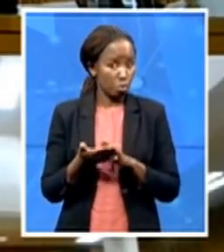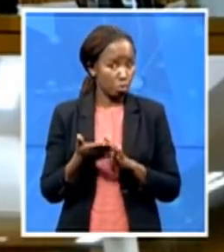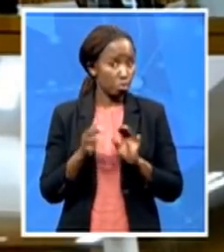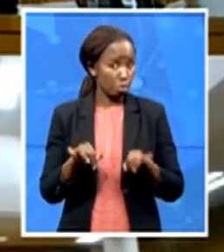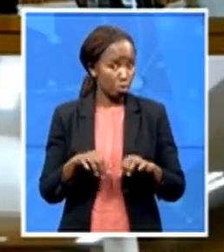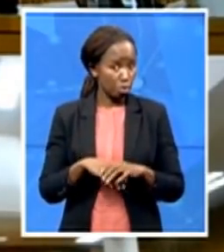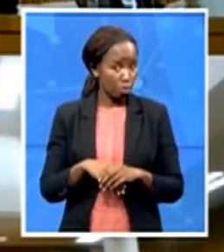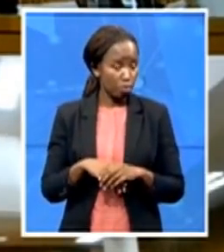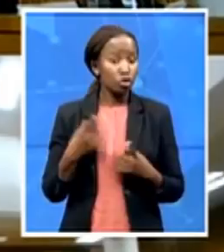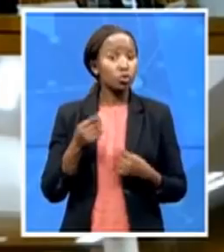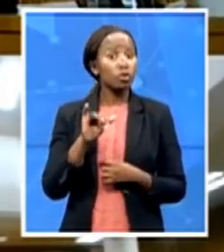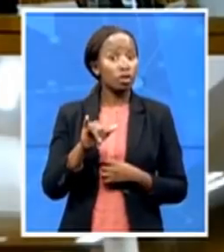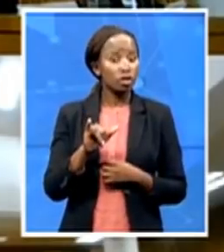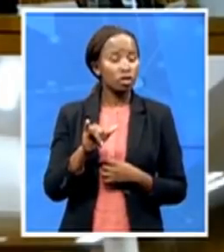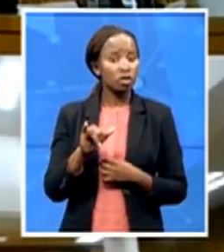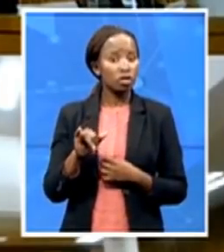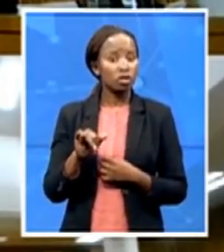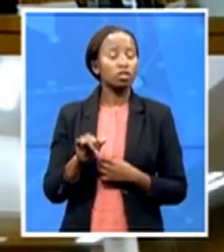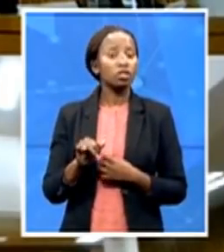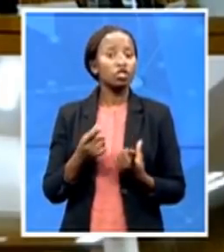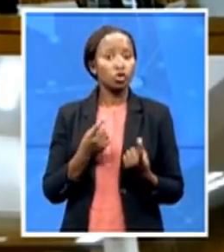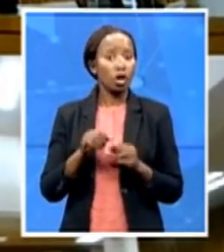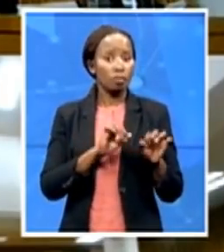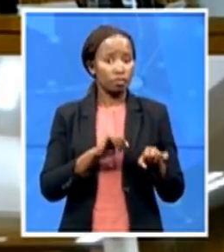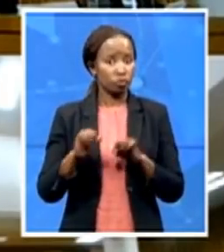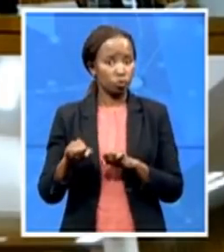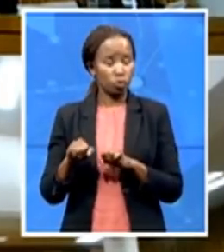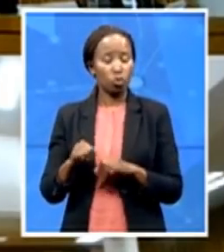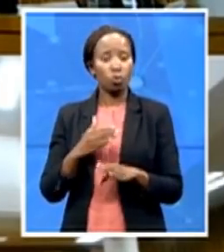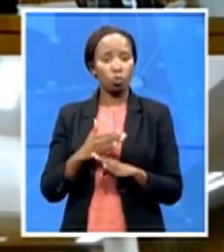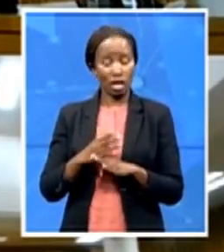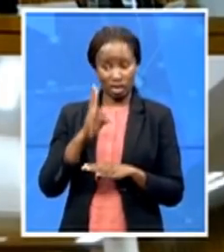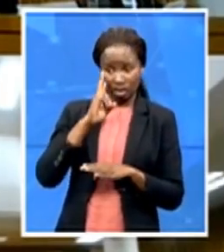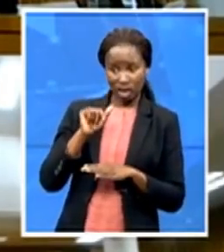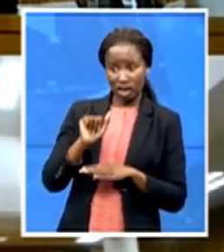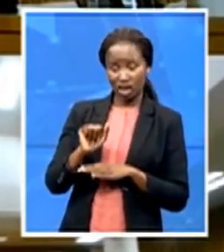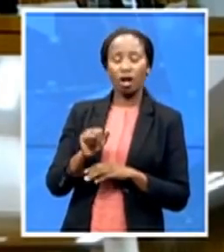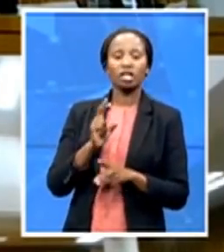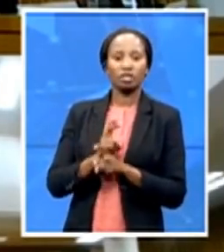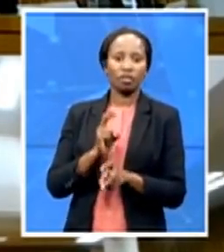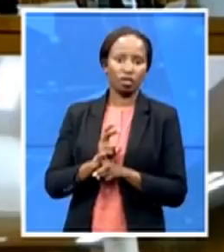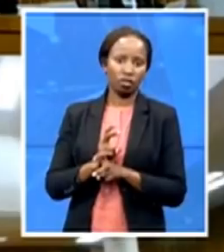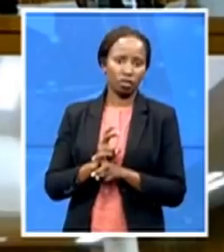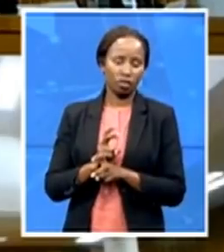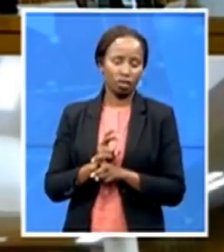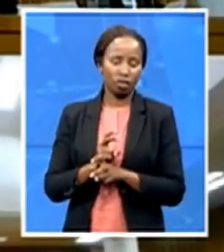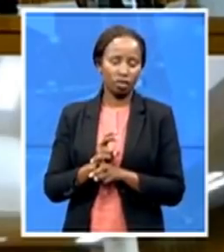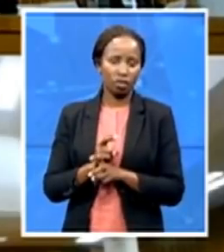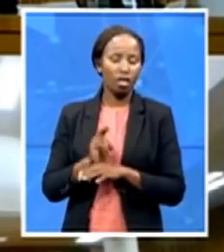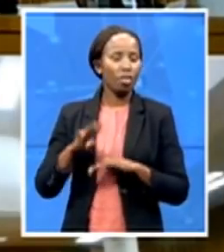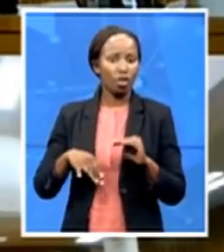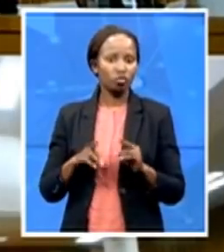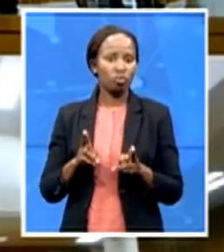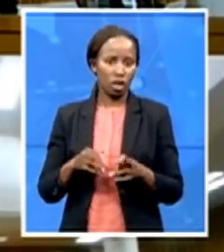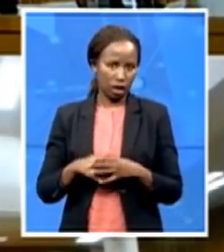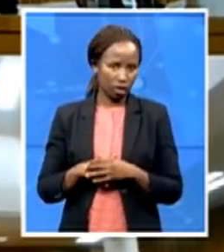may permissibly make impeachment more difficult than would otherwise be the case. The Assembly's defining the grounds of impeachment in this way